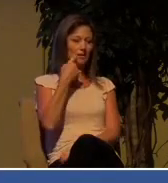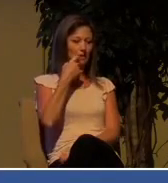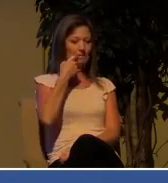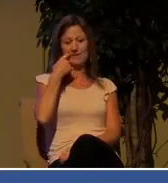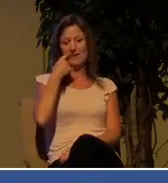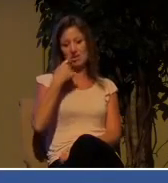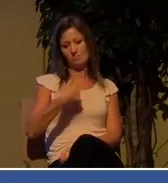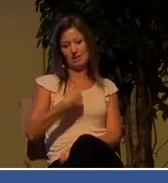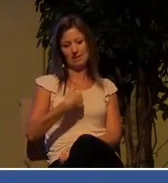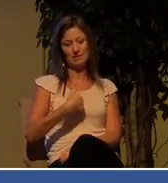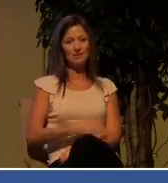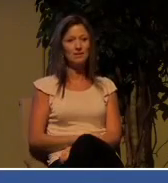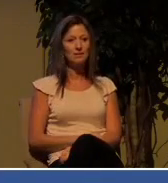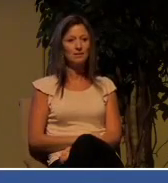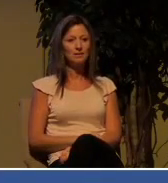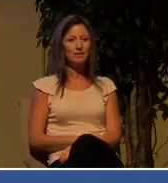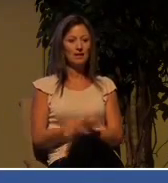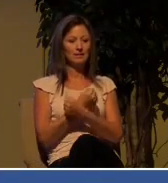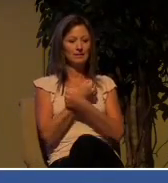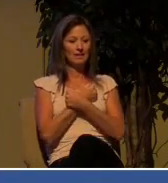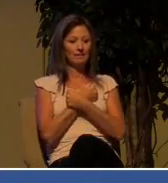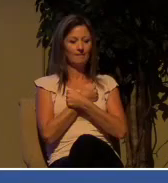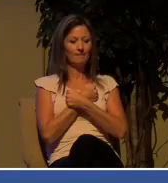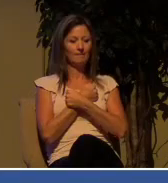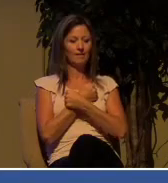Love, Ken.